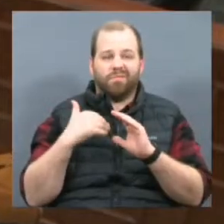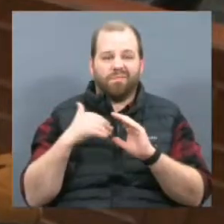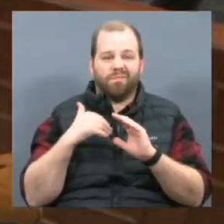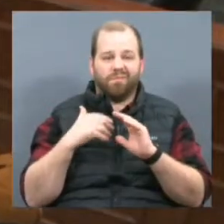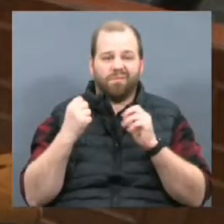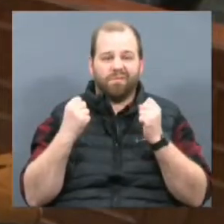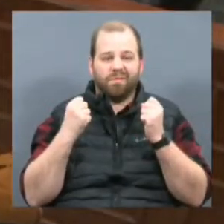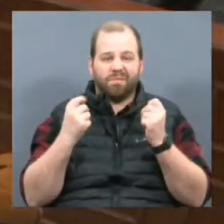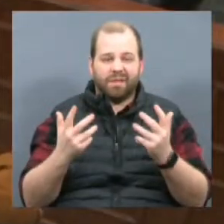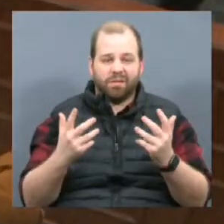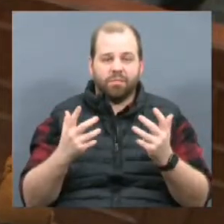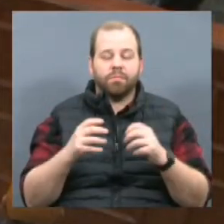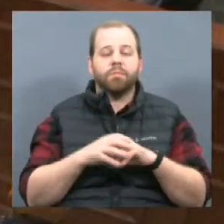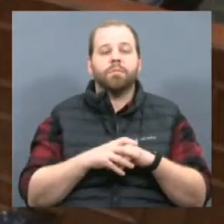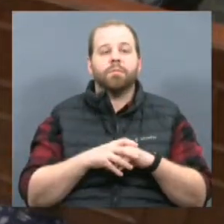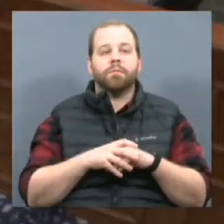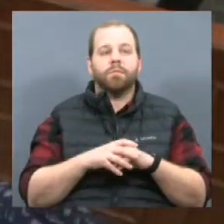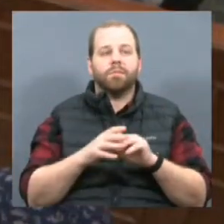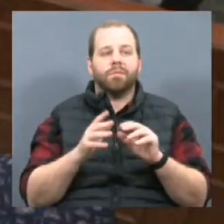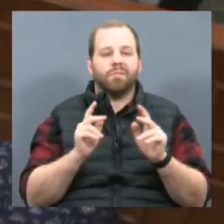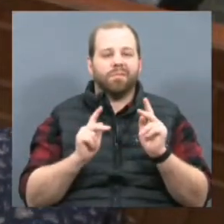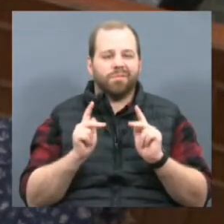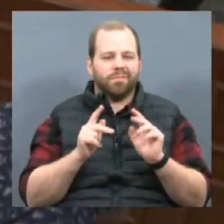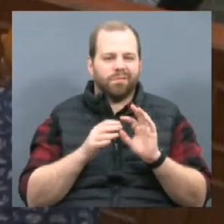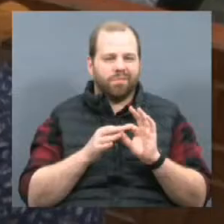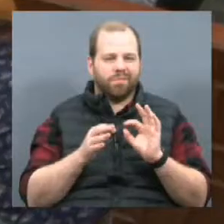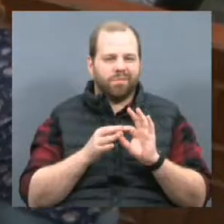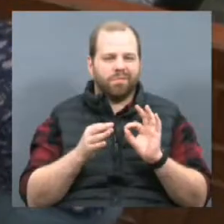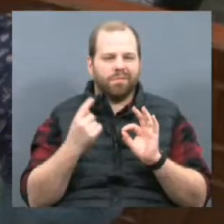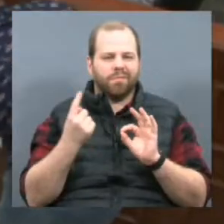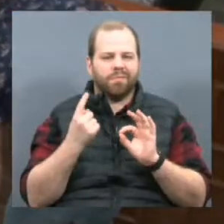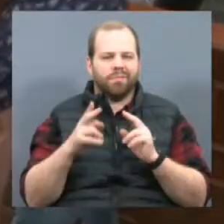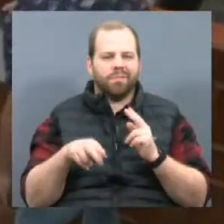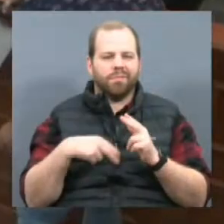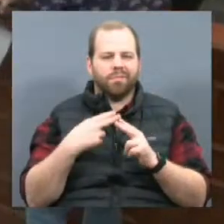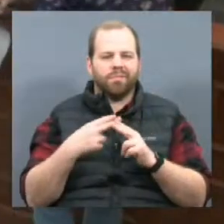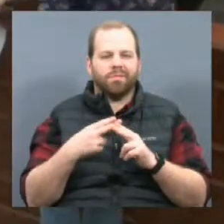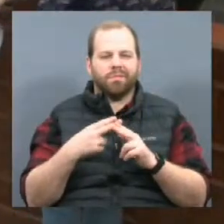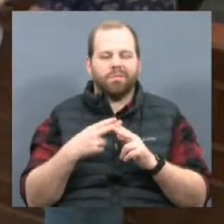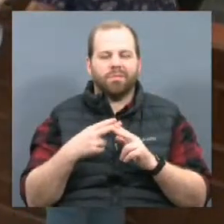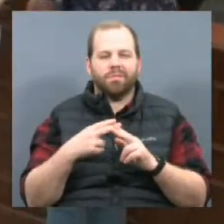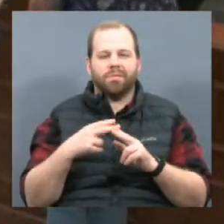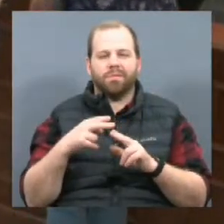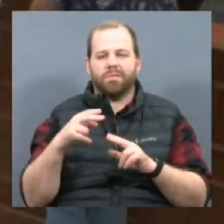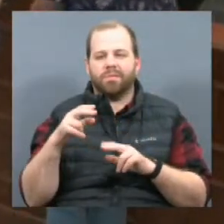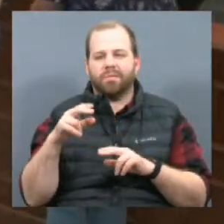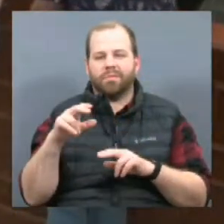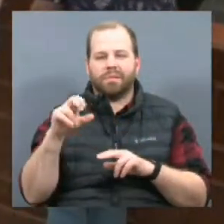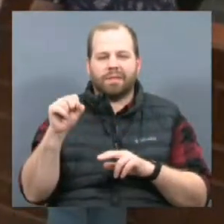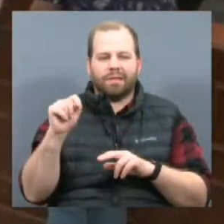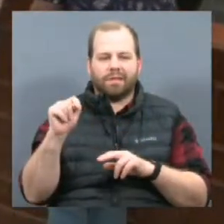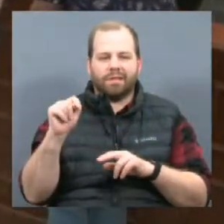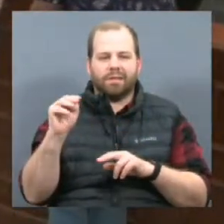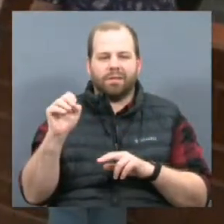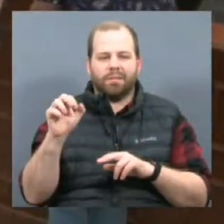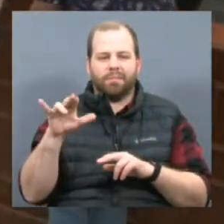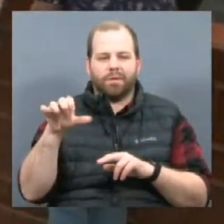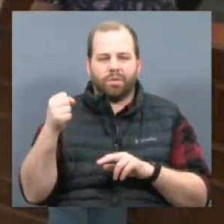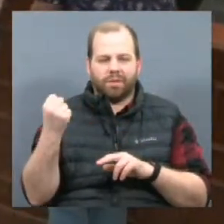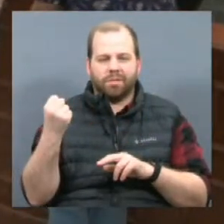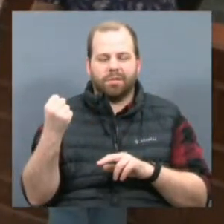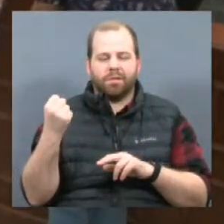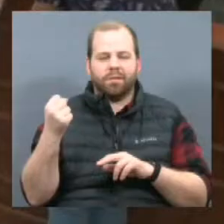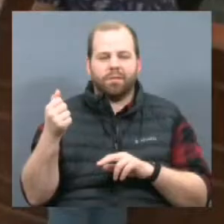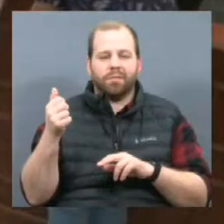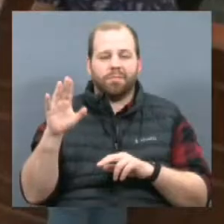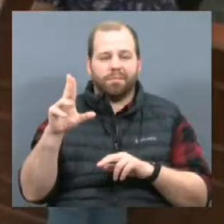well. Yes. One of those people keep mentioning is something about shuttle busing from Mount St. Mary's or something. What you're telling me now, that this is during school,